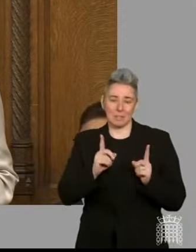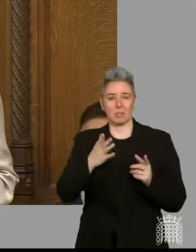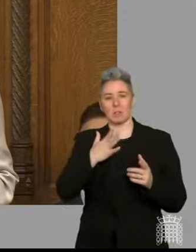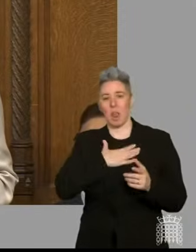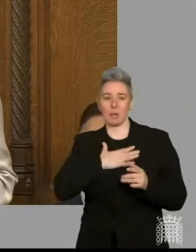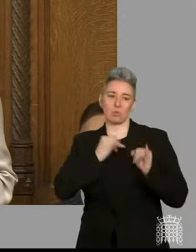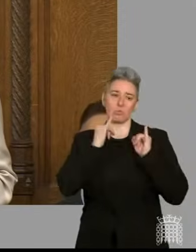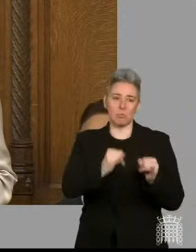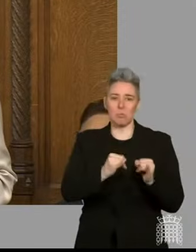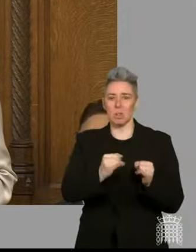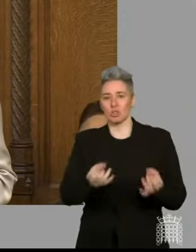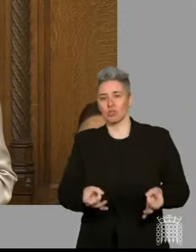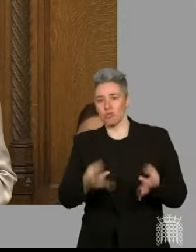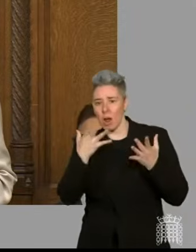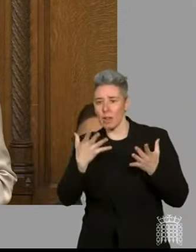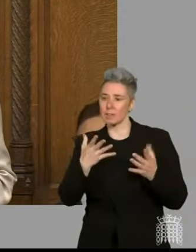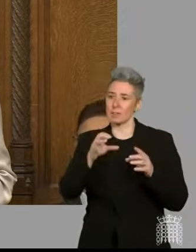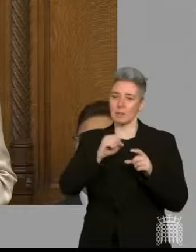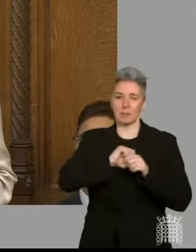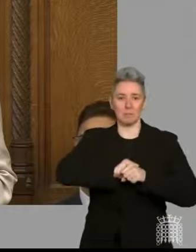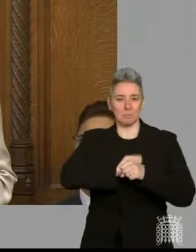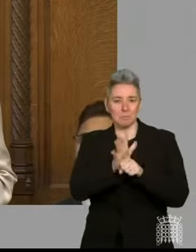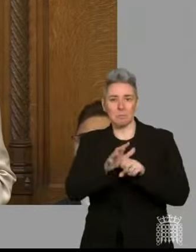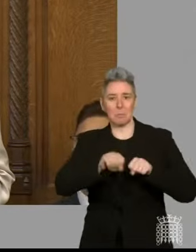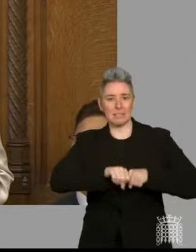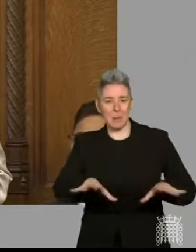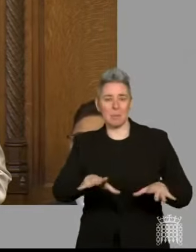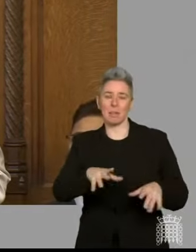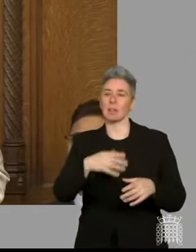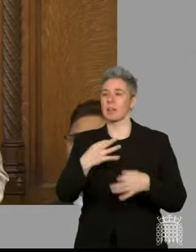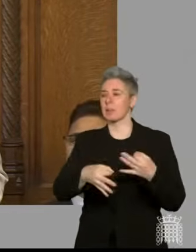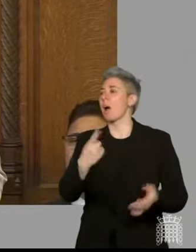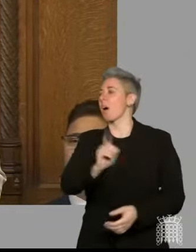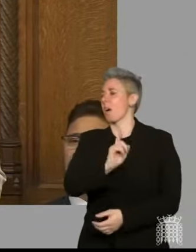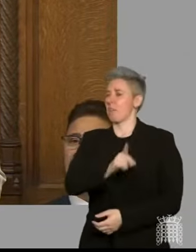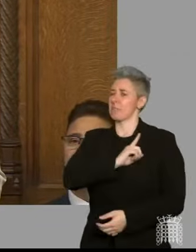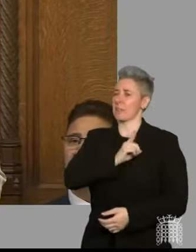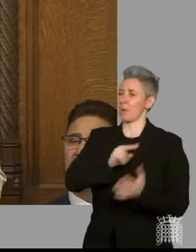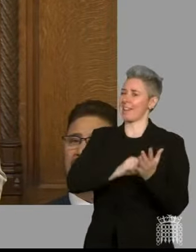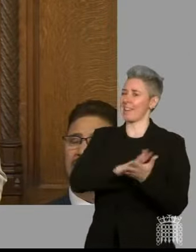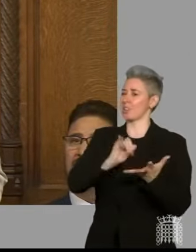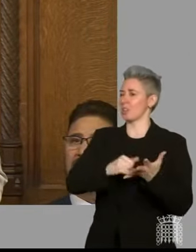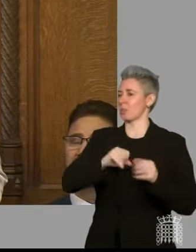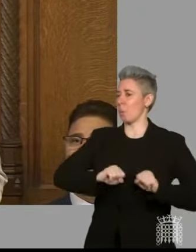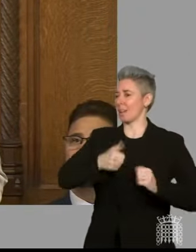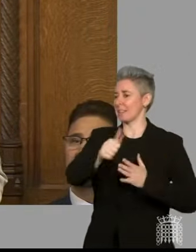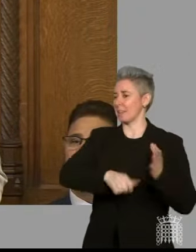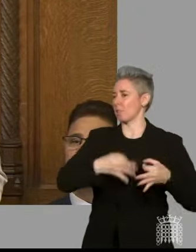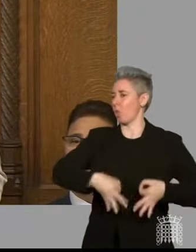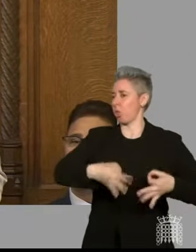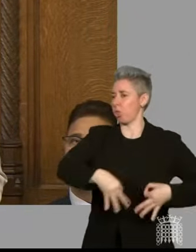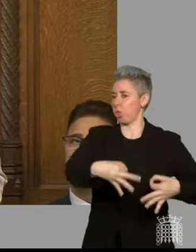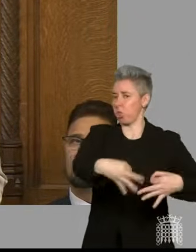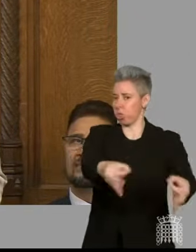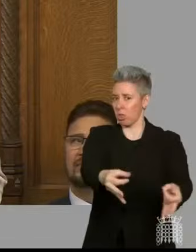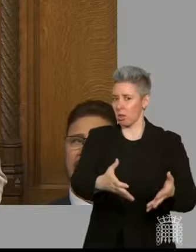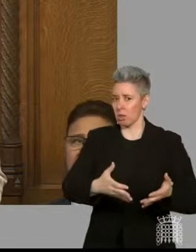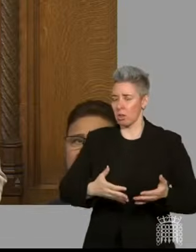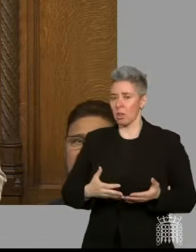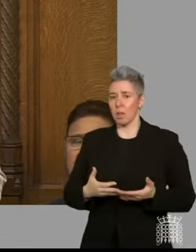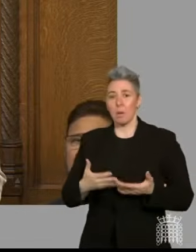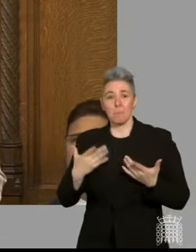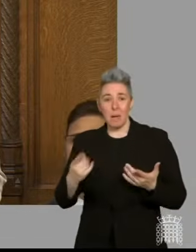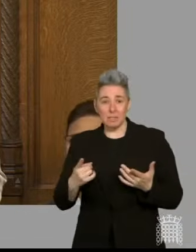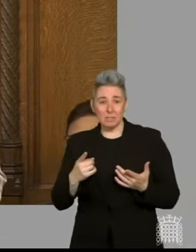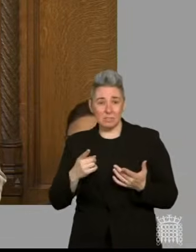Hospitals Trust hasn't hit its target for seeing patients in A&E within 4 hours since 2015. Before the